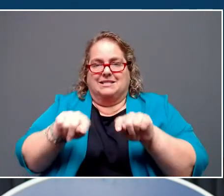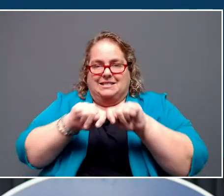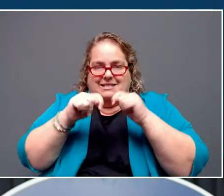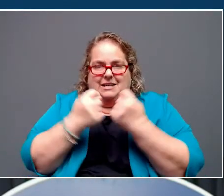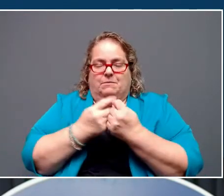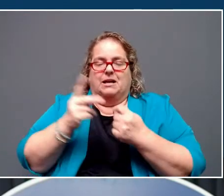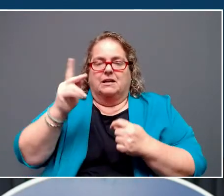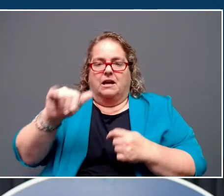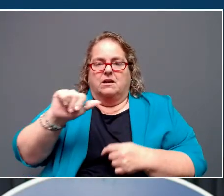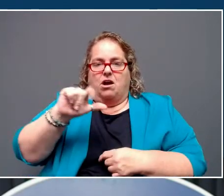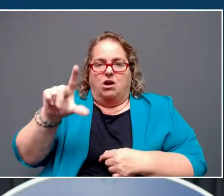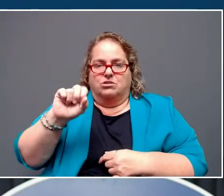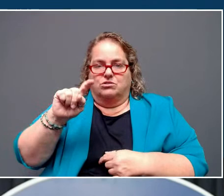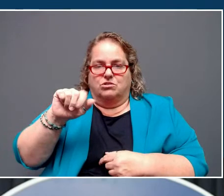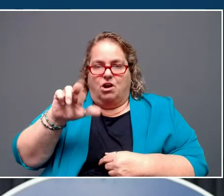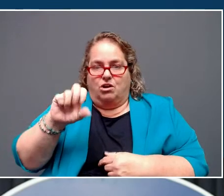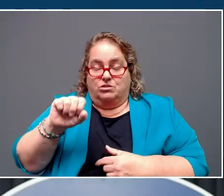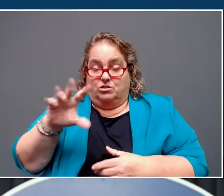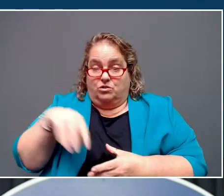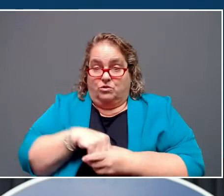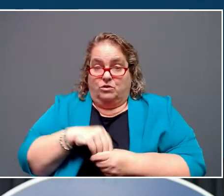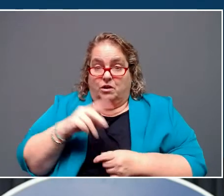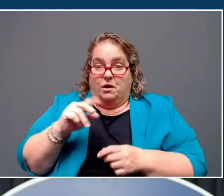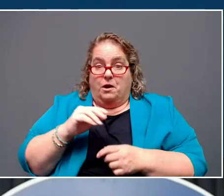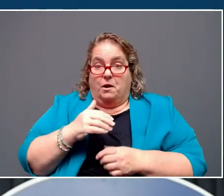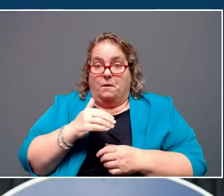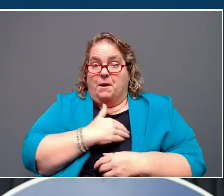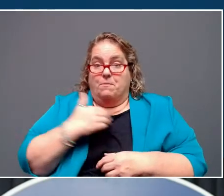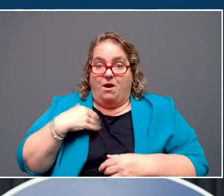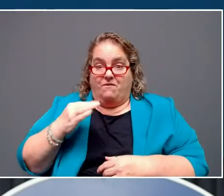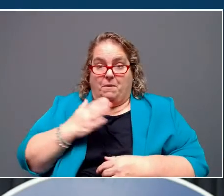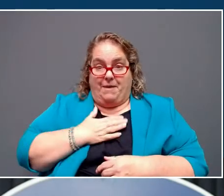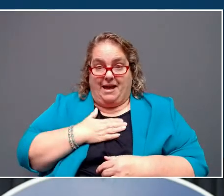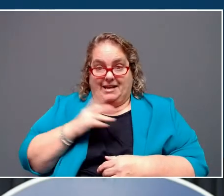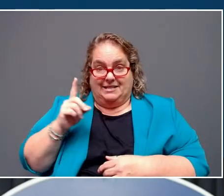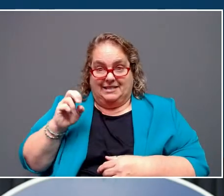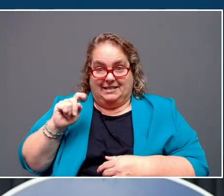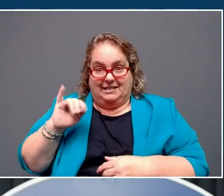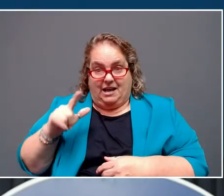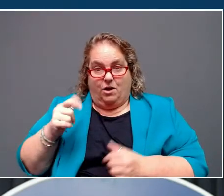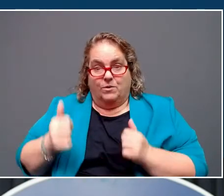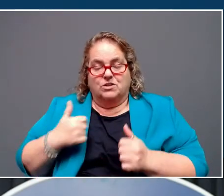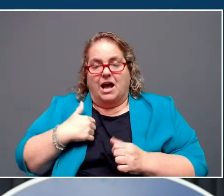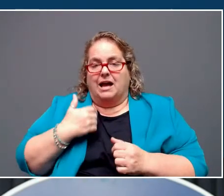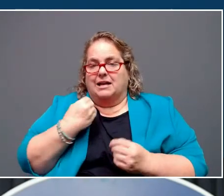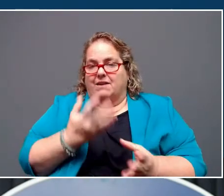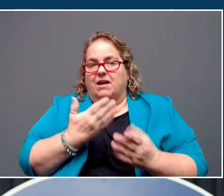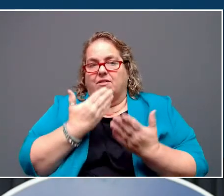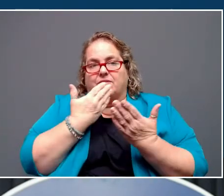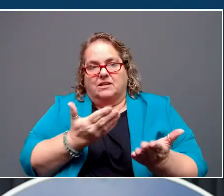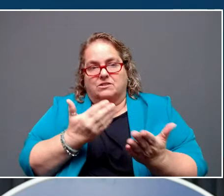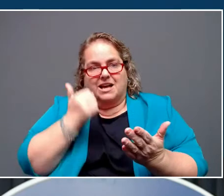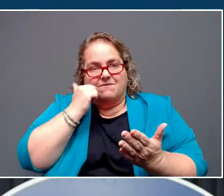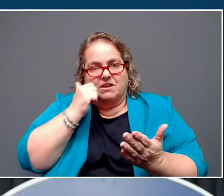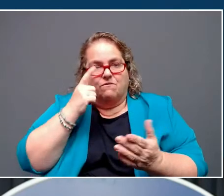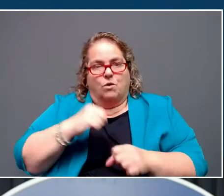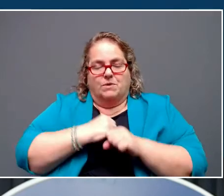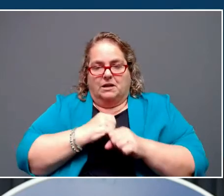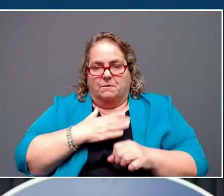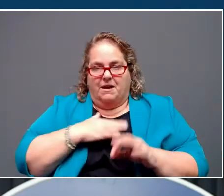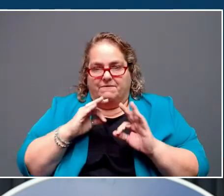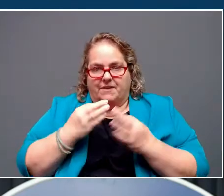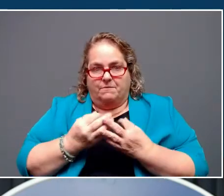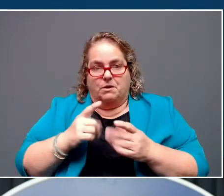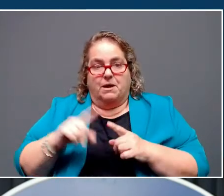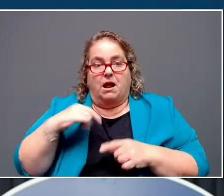This includes a member of my detail, a team of which I give thanks to daily for protecting my family. But I also want to